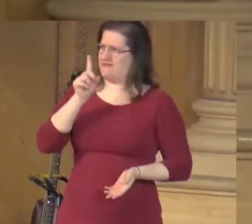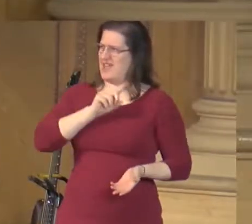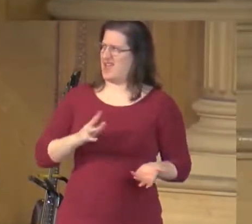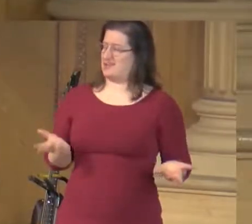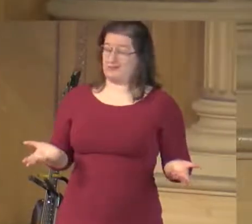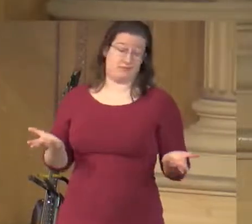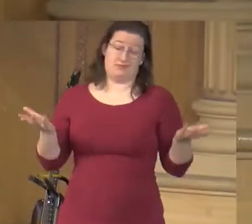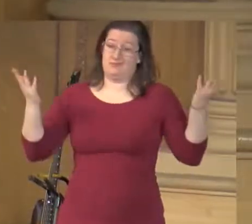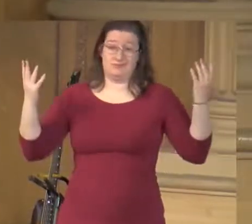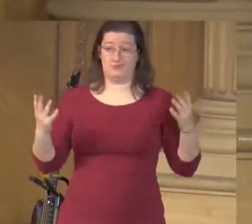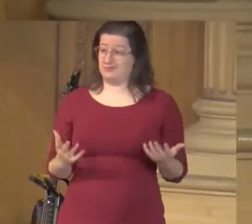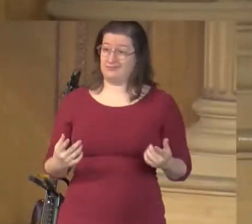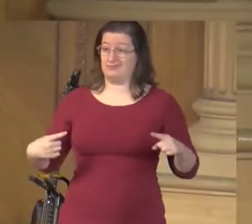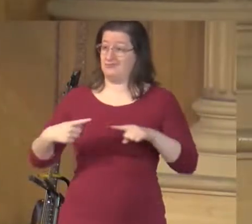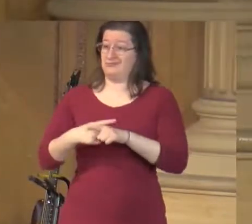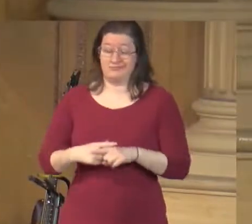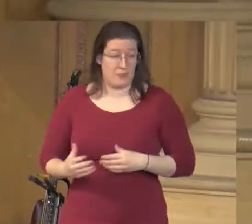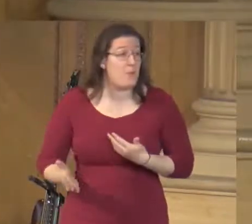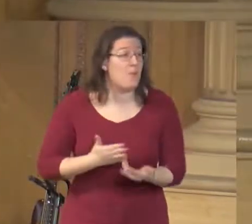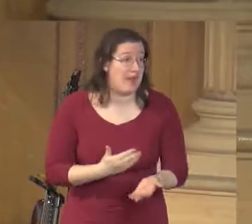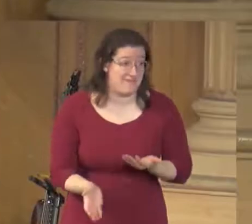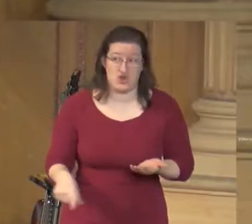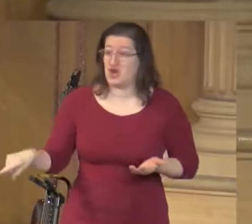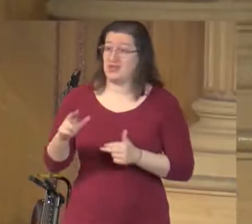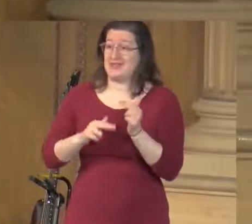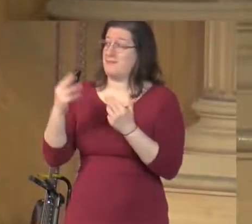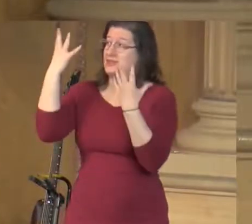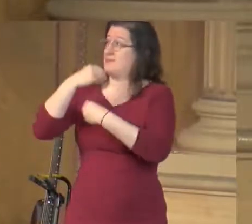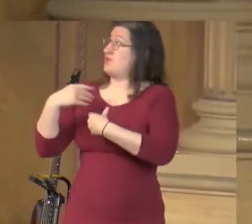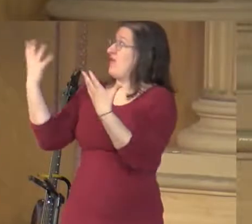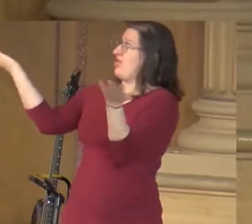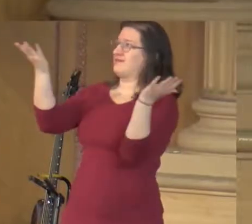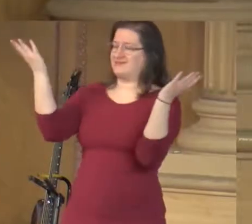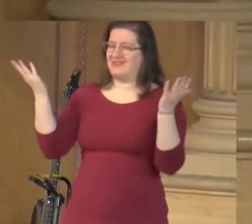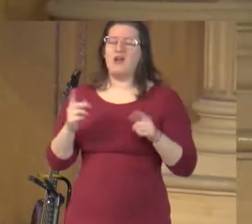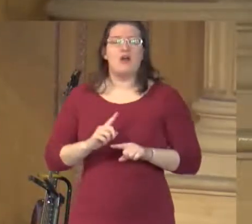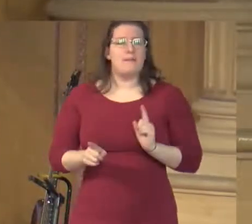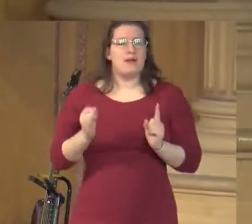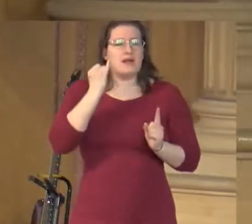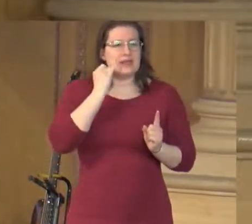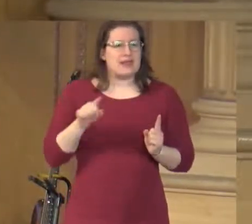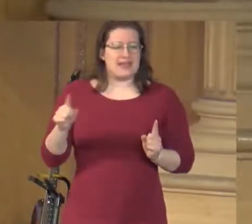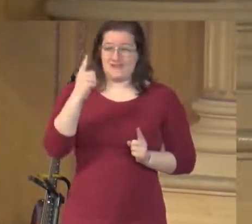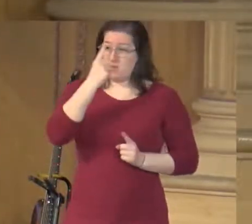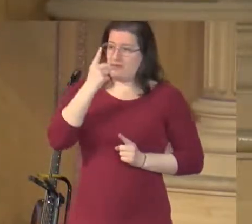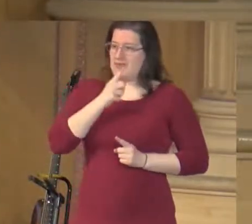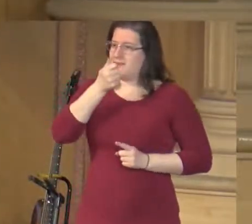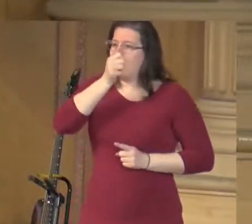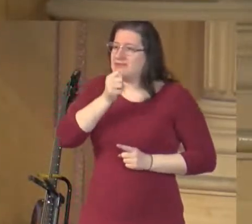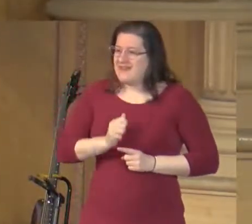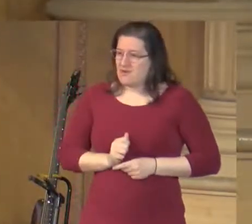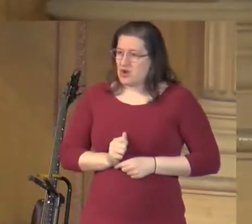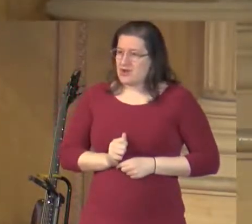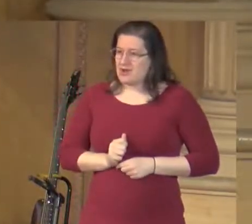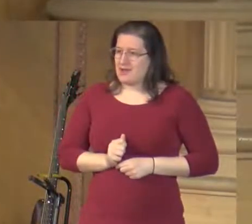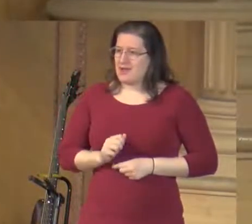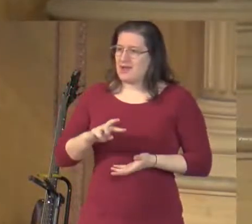this isn't real and so you can just avoid all suffering and not really feel it if you think about it the right way. That's not the biblical view at all.